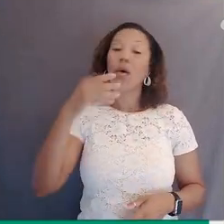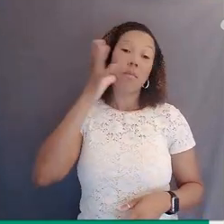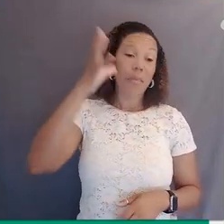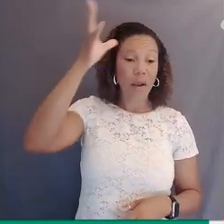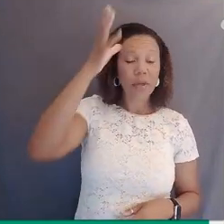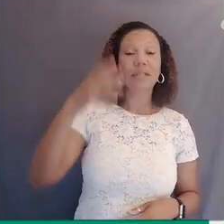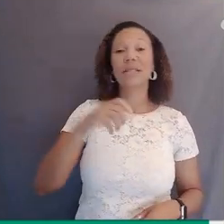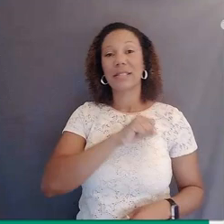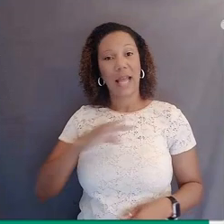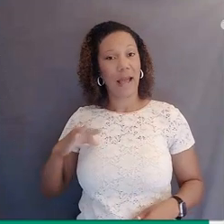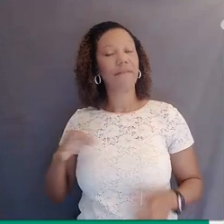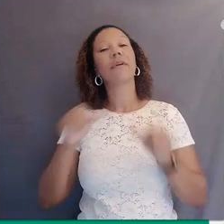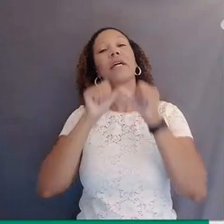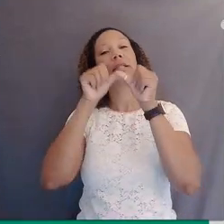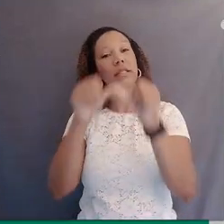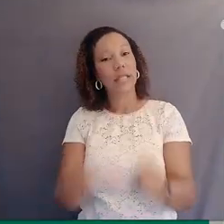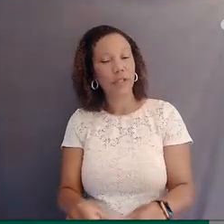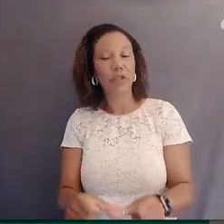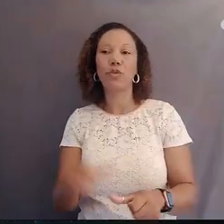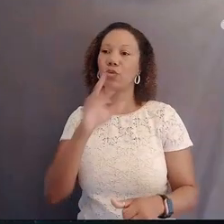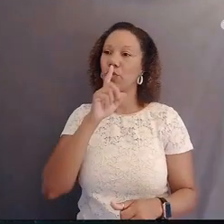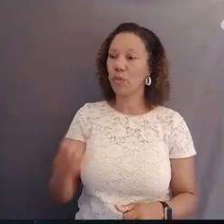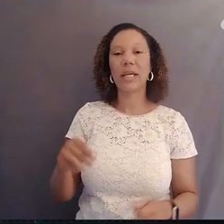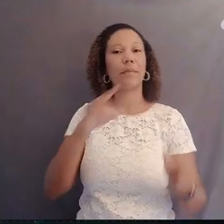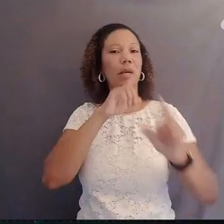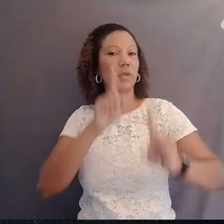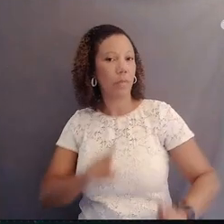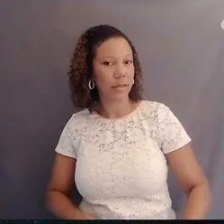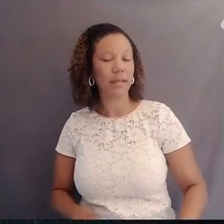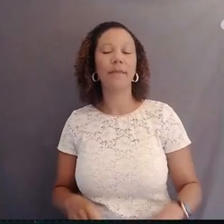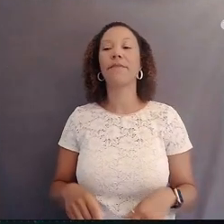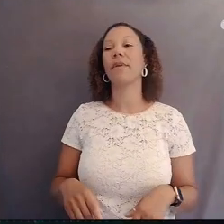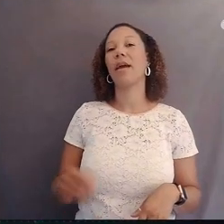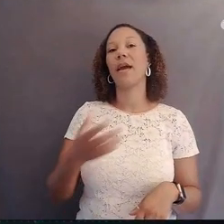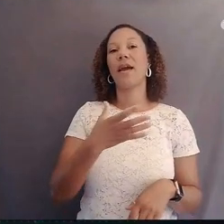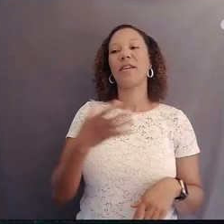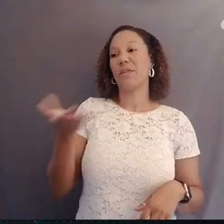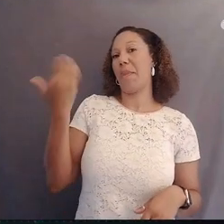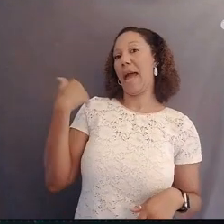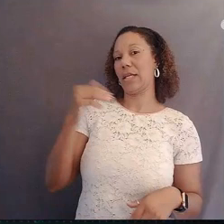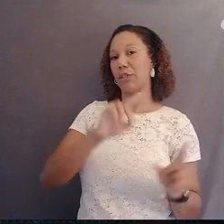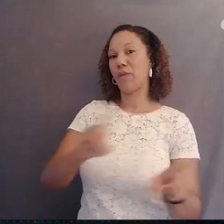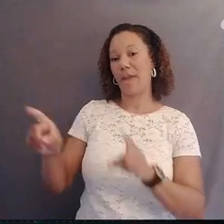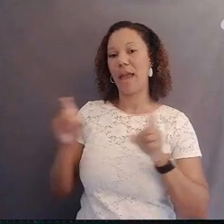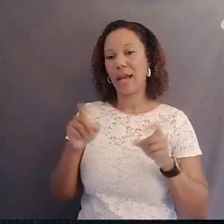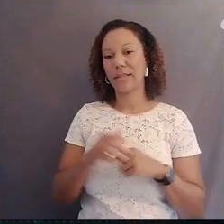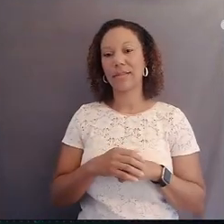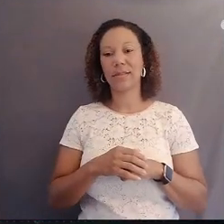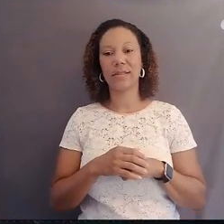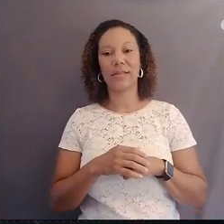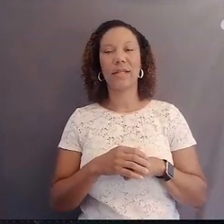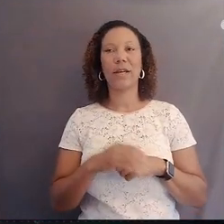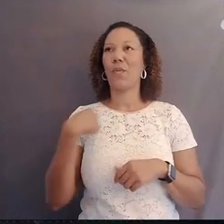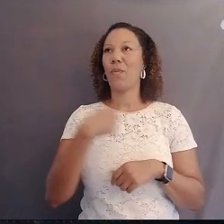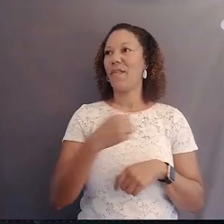have continued to give us their attention in terms of responding to past surveys. I think we had 4 surveys